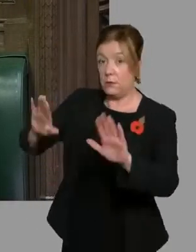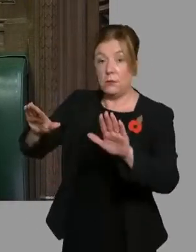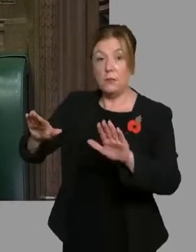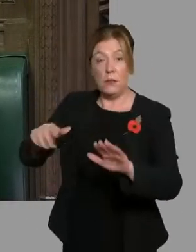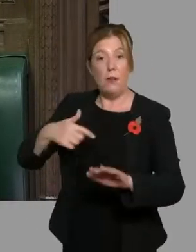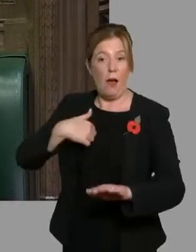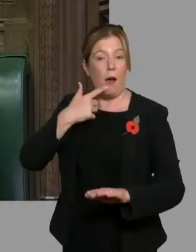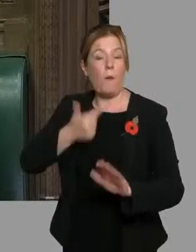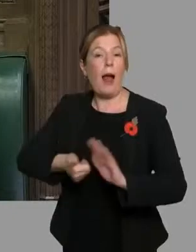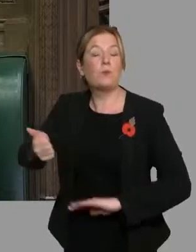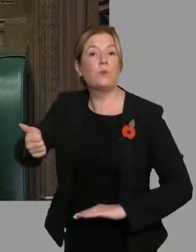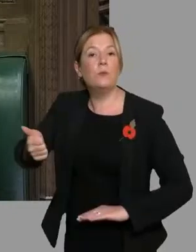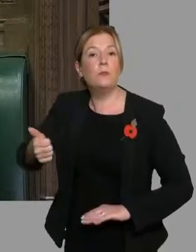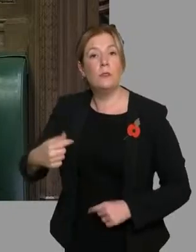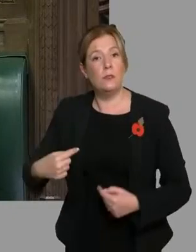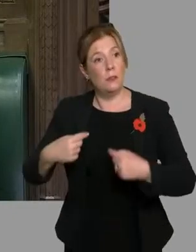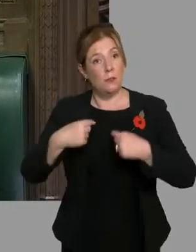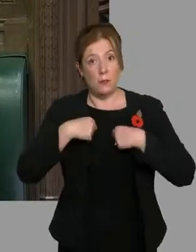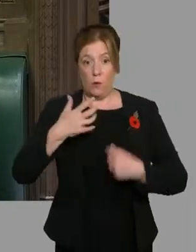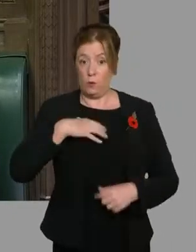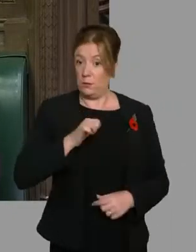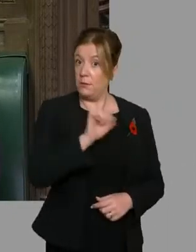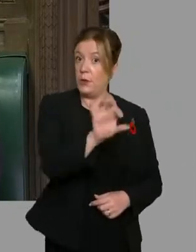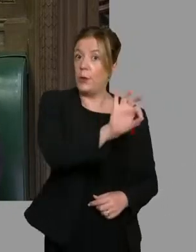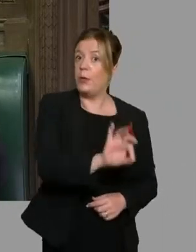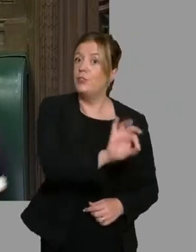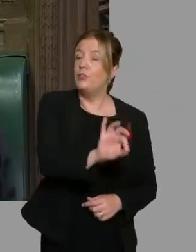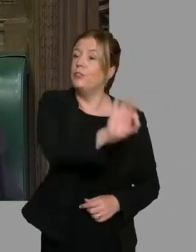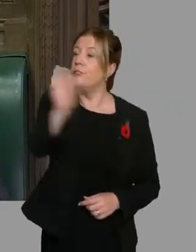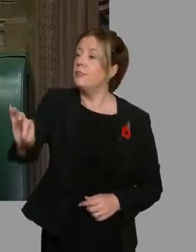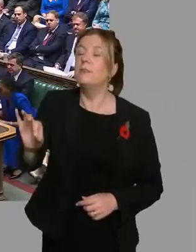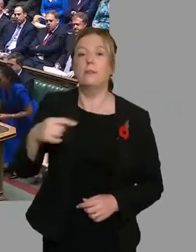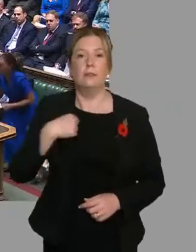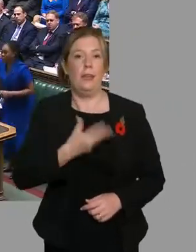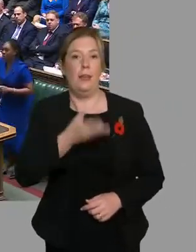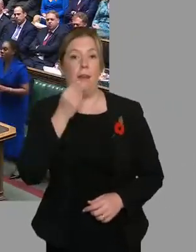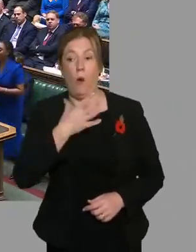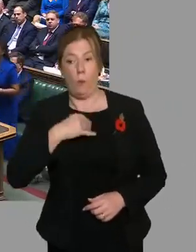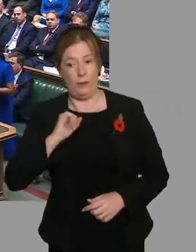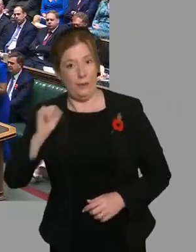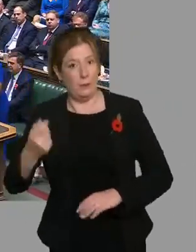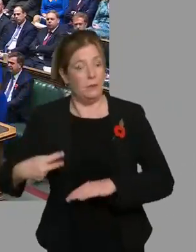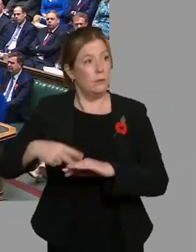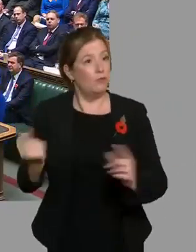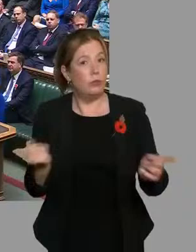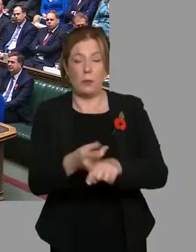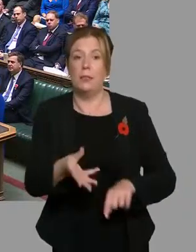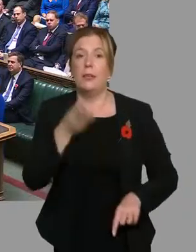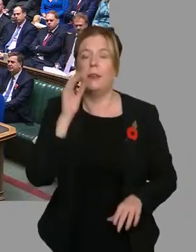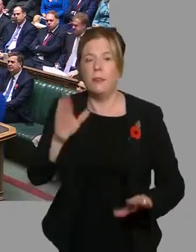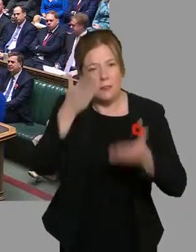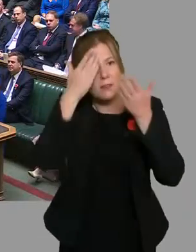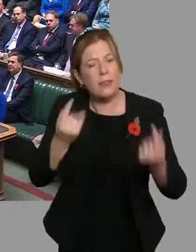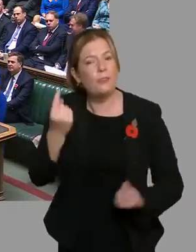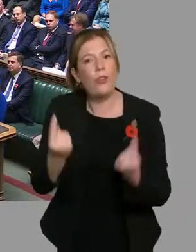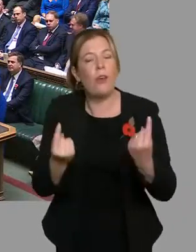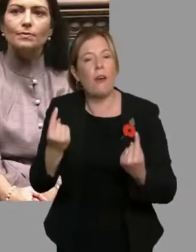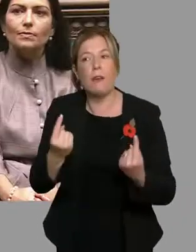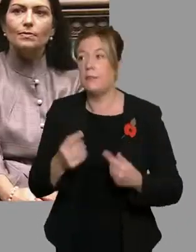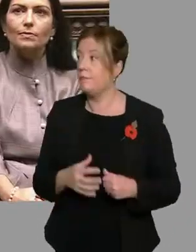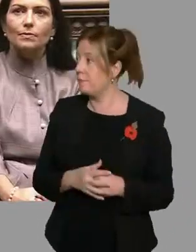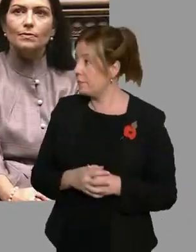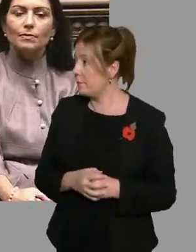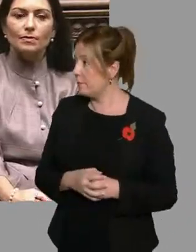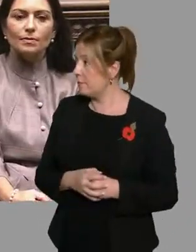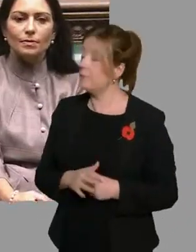and I certainly want to hear the answer as well. So please, let's have some courtesy. Mr. Speaker, we have heard him repeat the lines